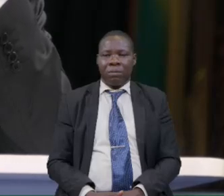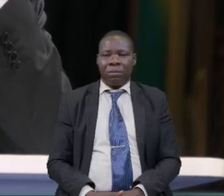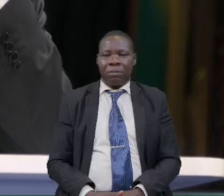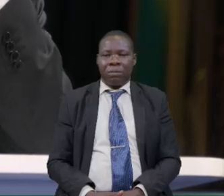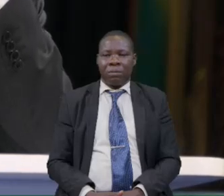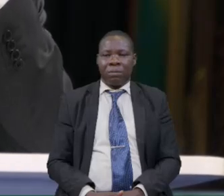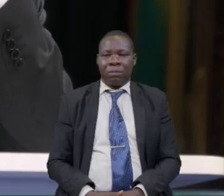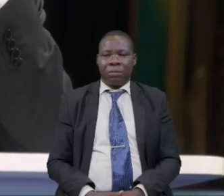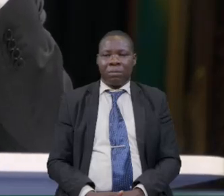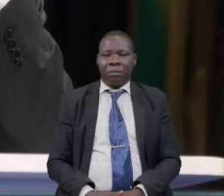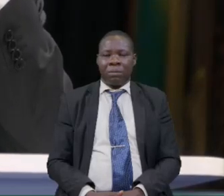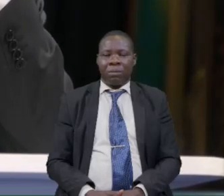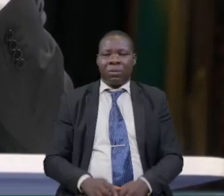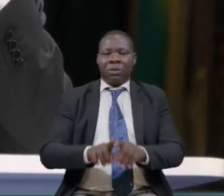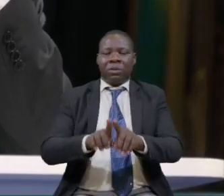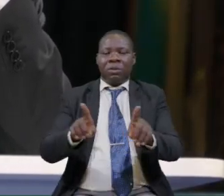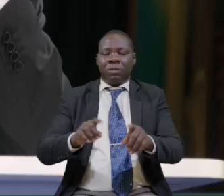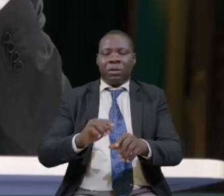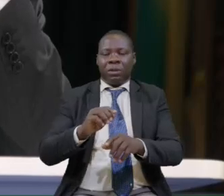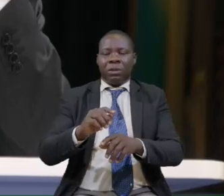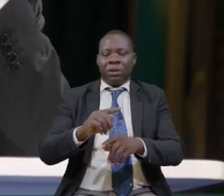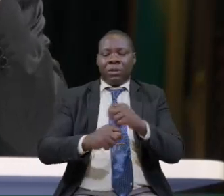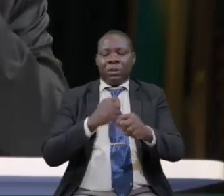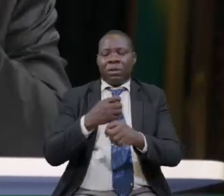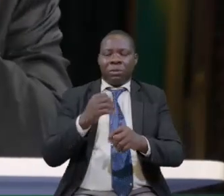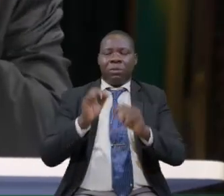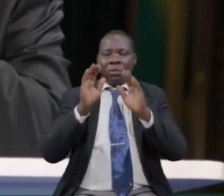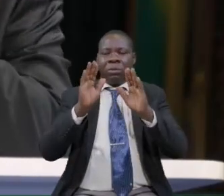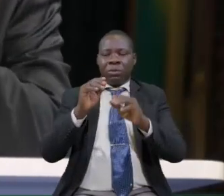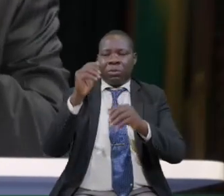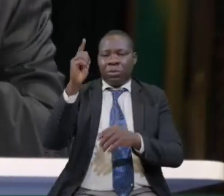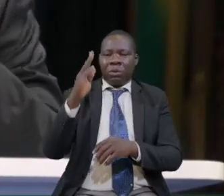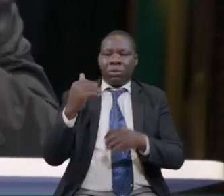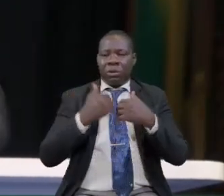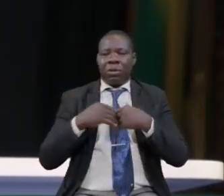Diverse kinds of miracles God has done in diverse places.